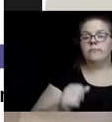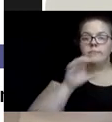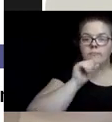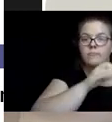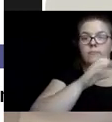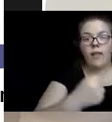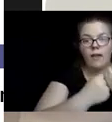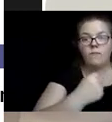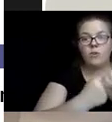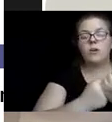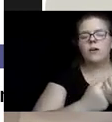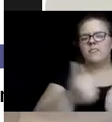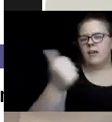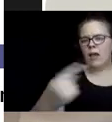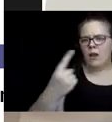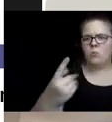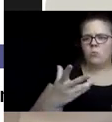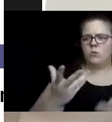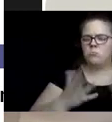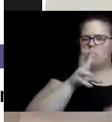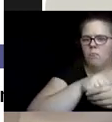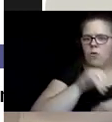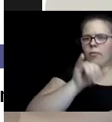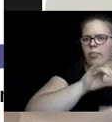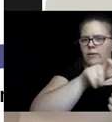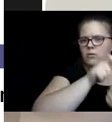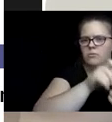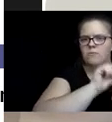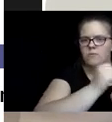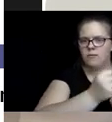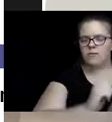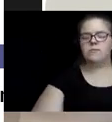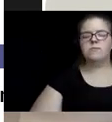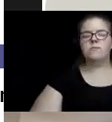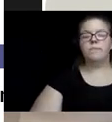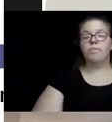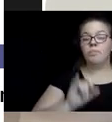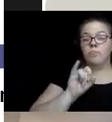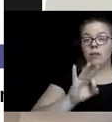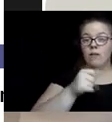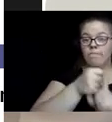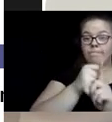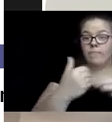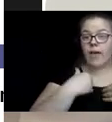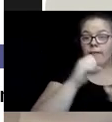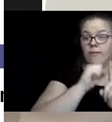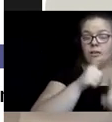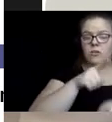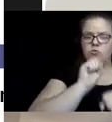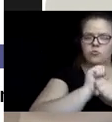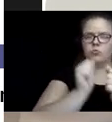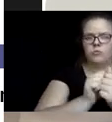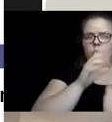and anyone else who might be involved in that specific case. So if you have a case that you're working with an older